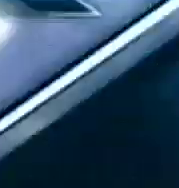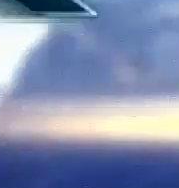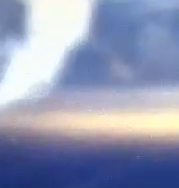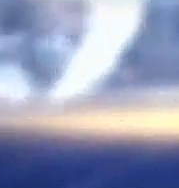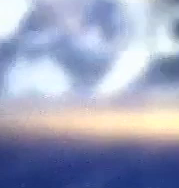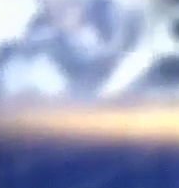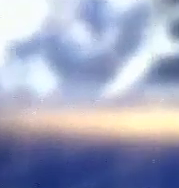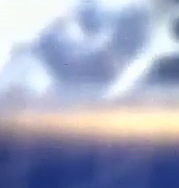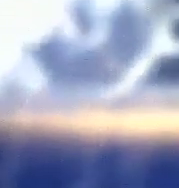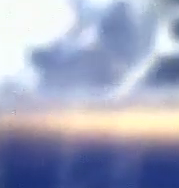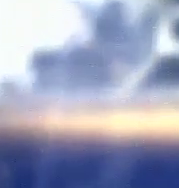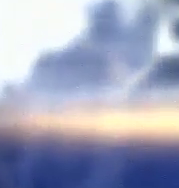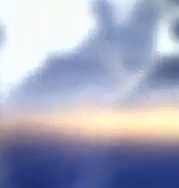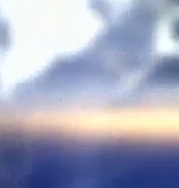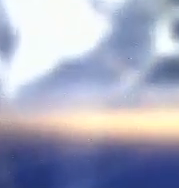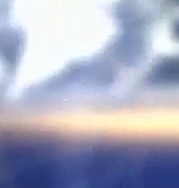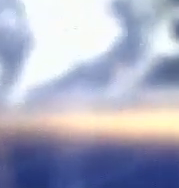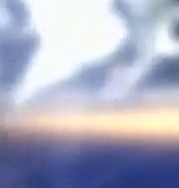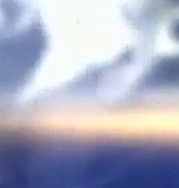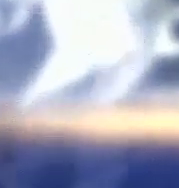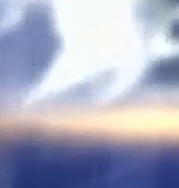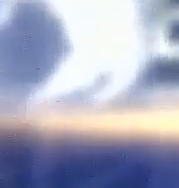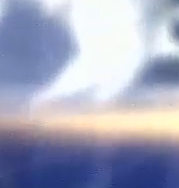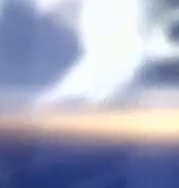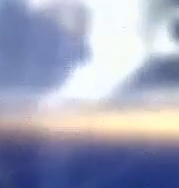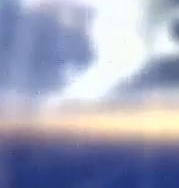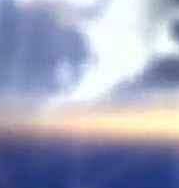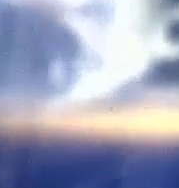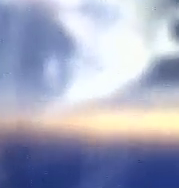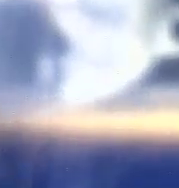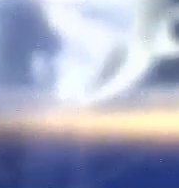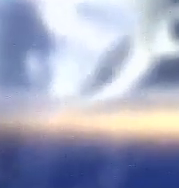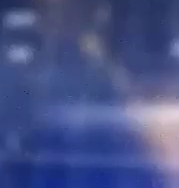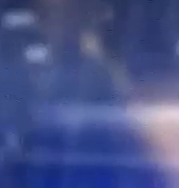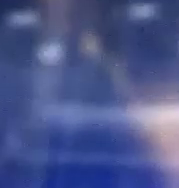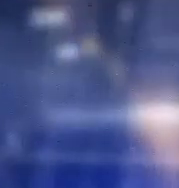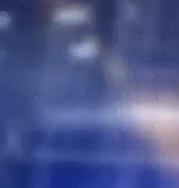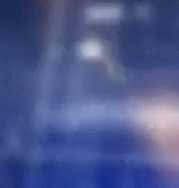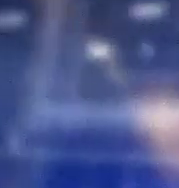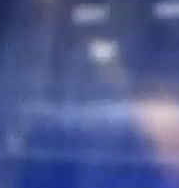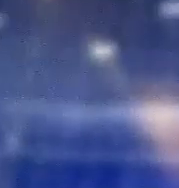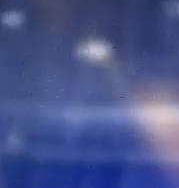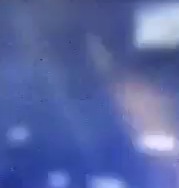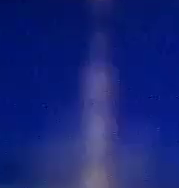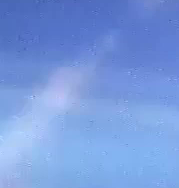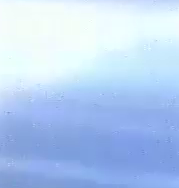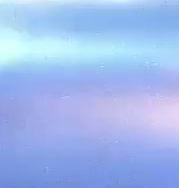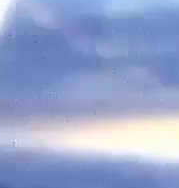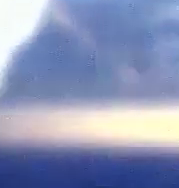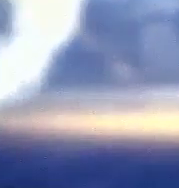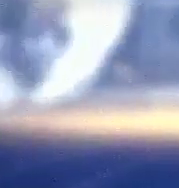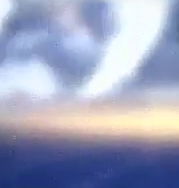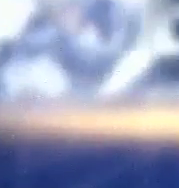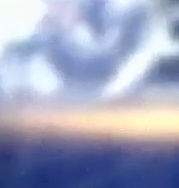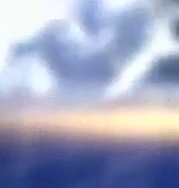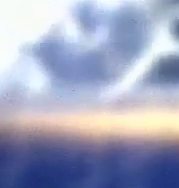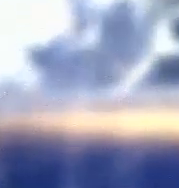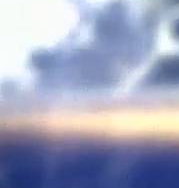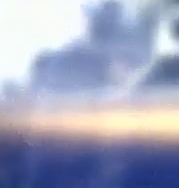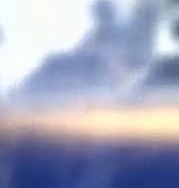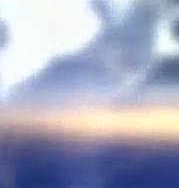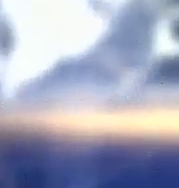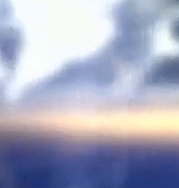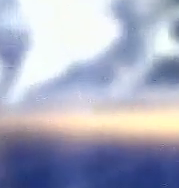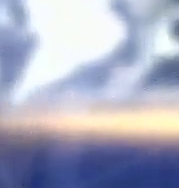property. $25 is now the registration fee for persons interested in attending SME Forum 2012 at the British Colonial Hilton Hotel